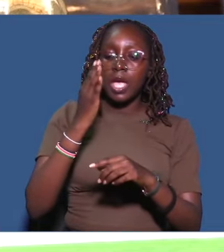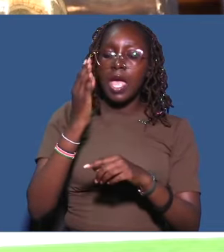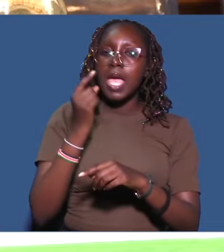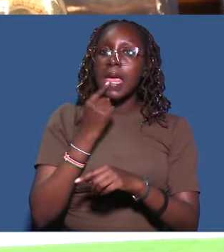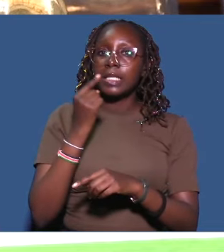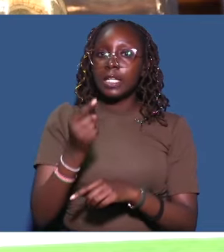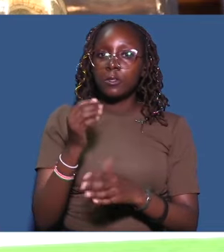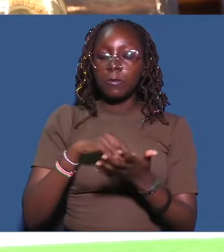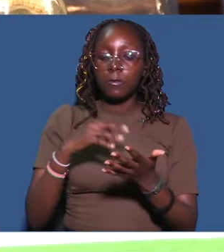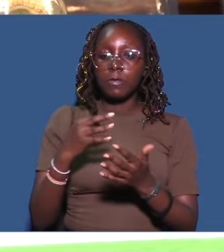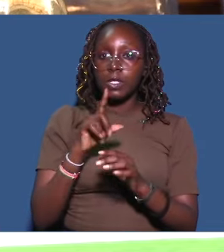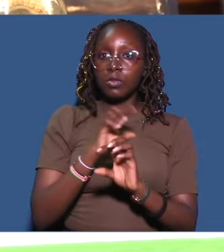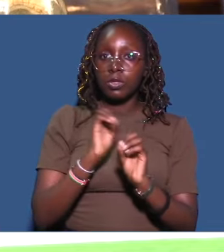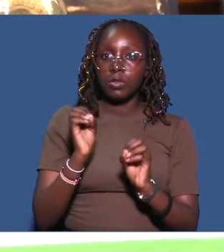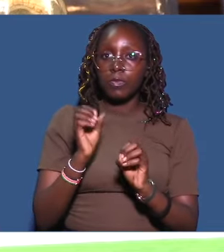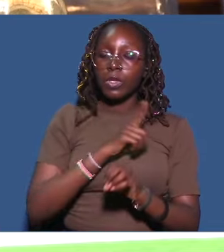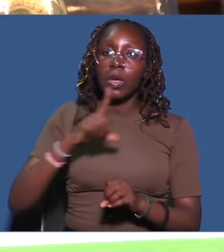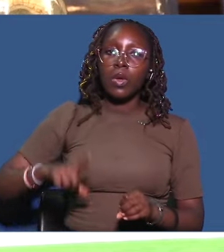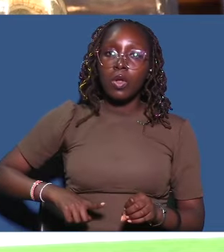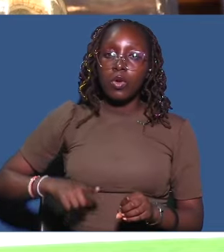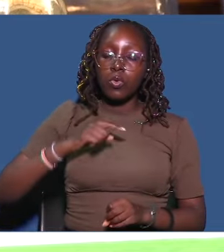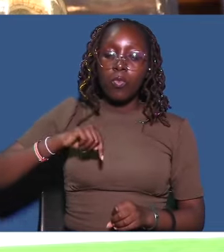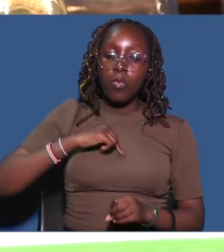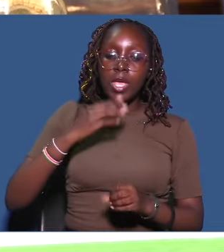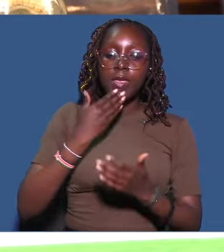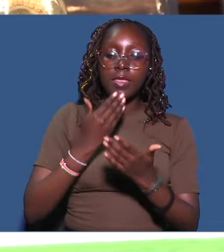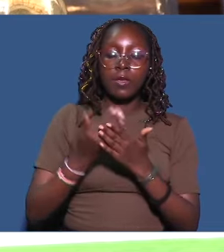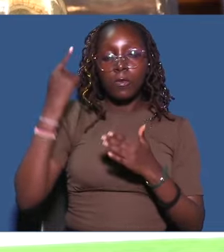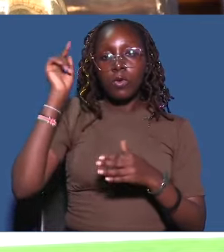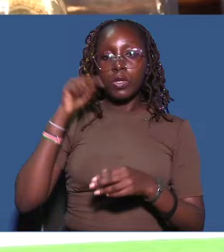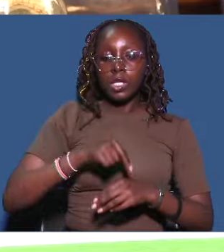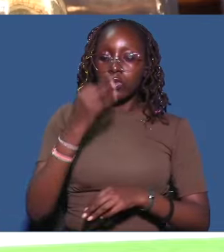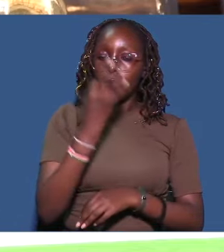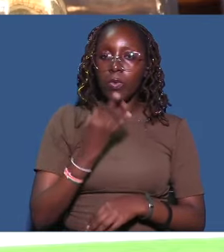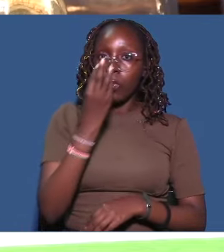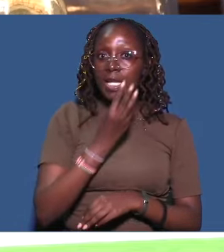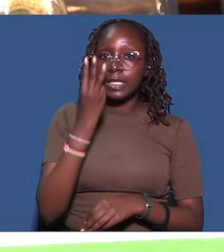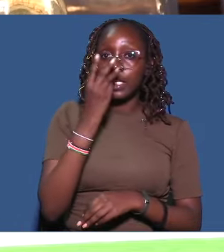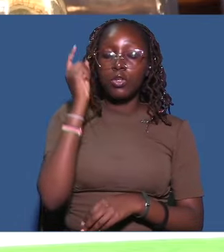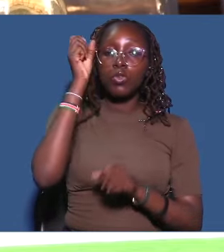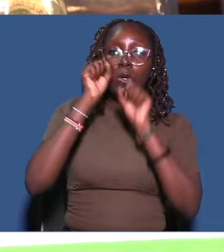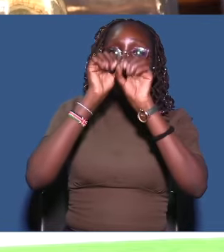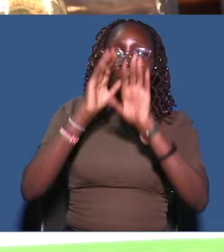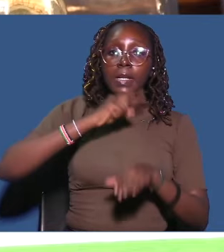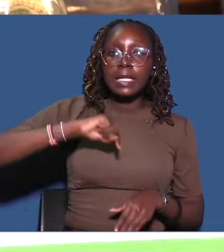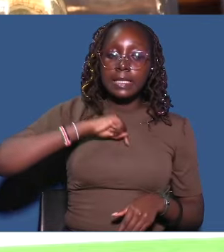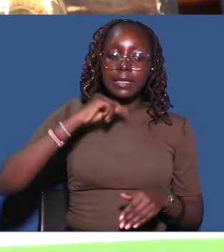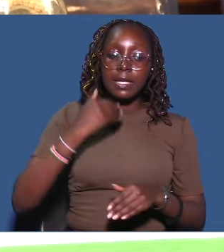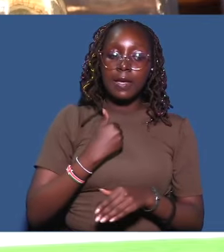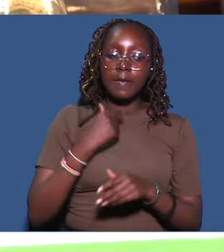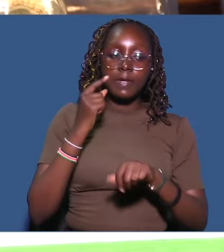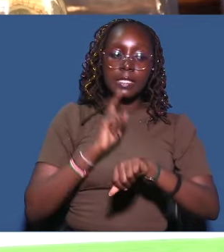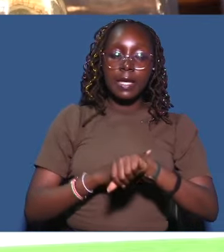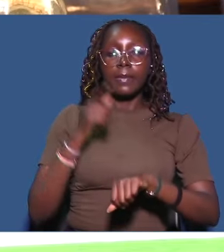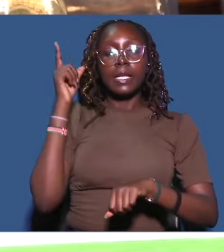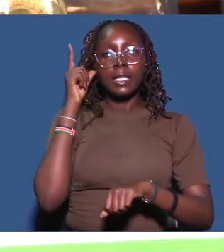we thank you so much for today, Wednesday, that you have blessed us. As we come to you in this word, I pray that you will challenge us